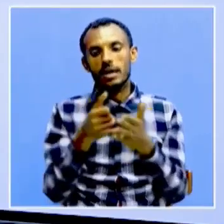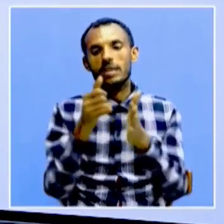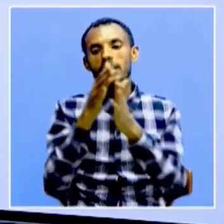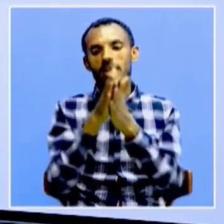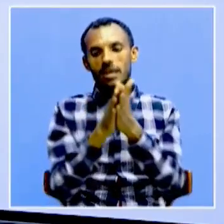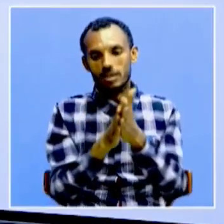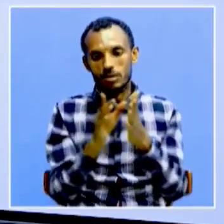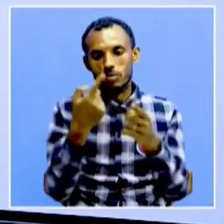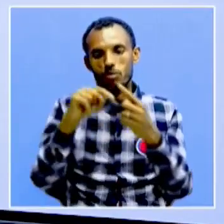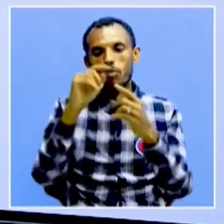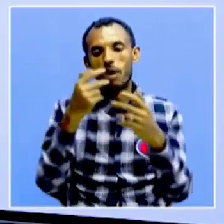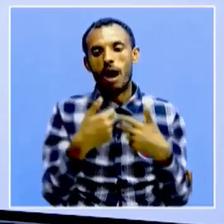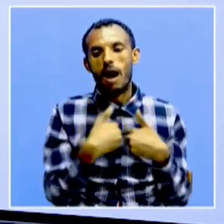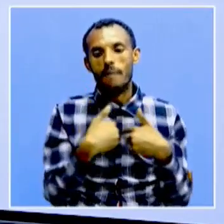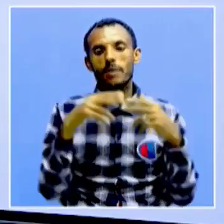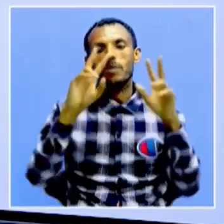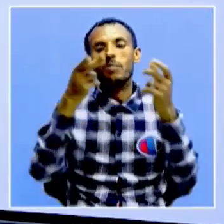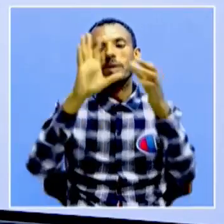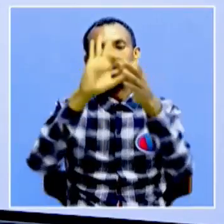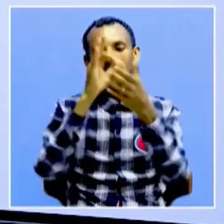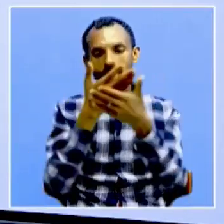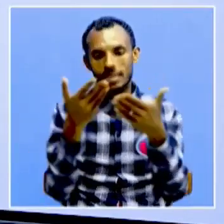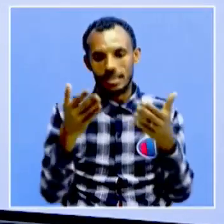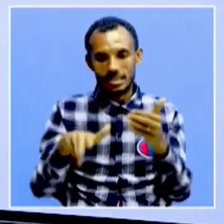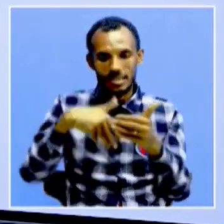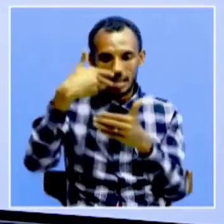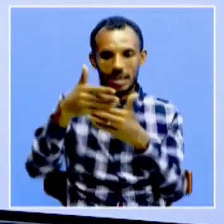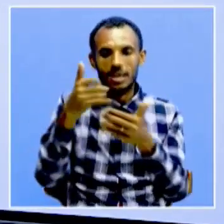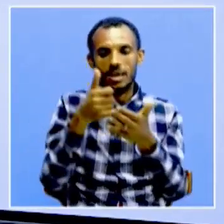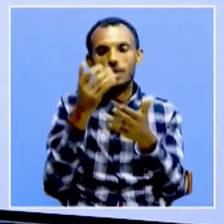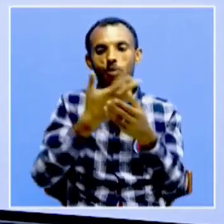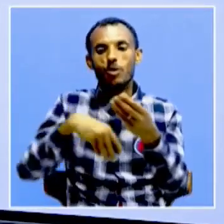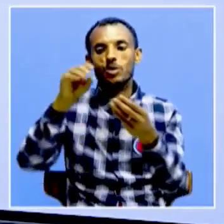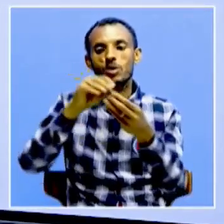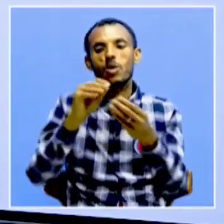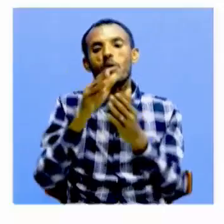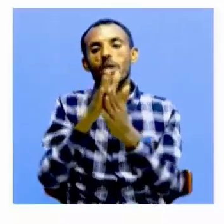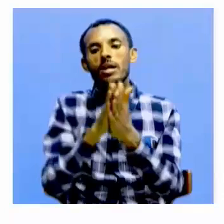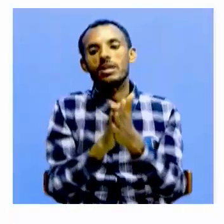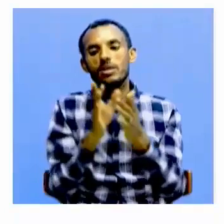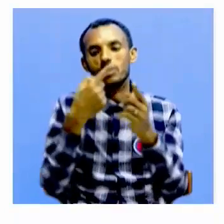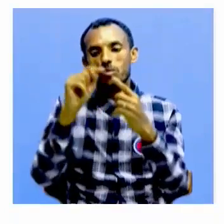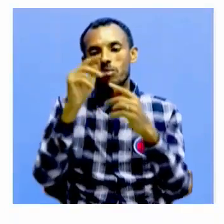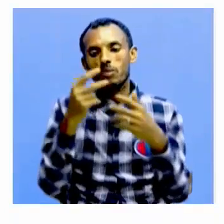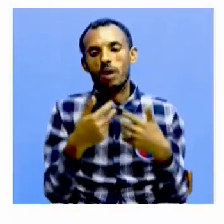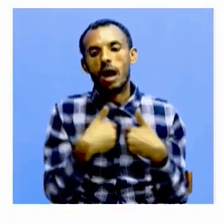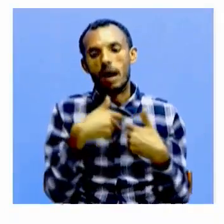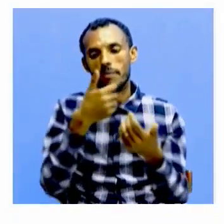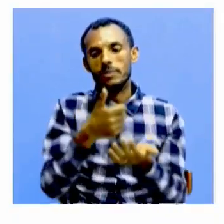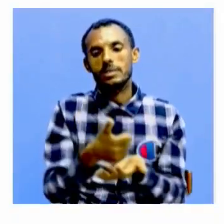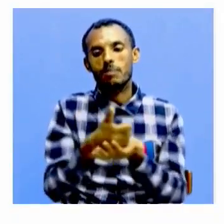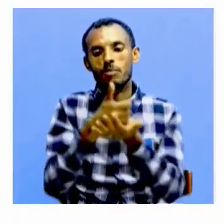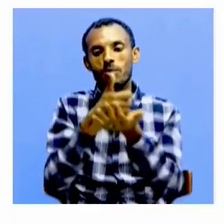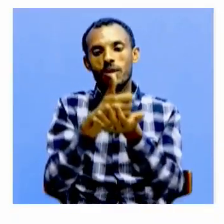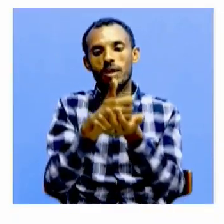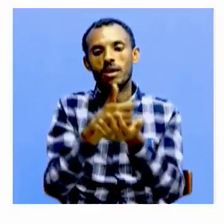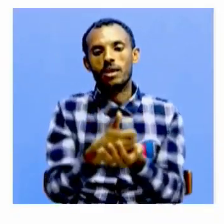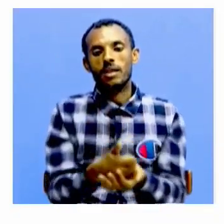what? A topic sentence. Then it also needs to have what? Supporting